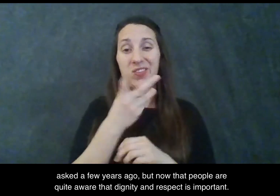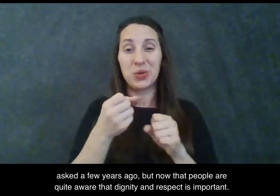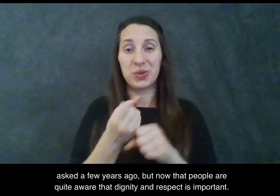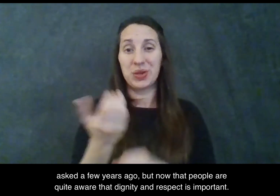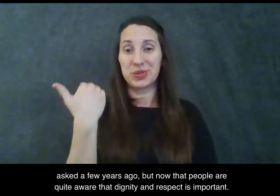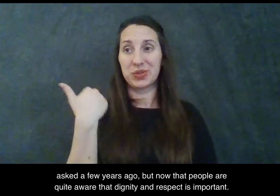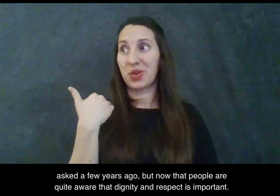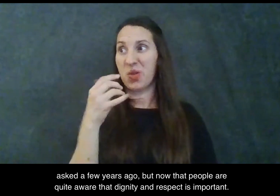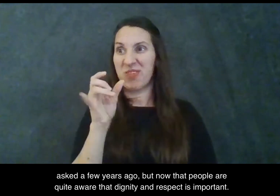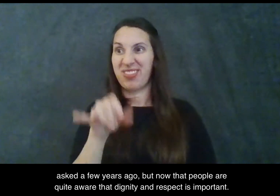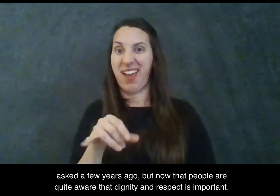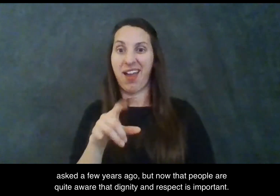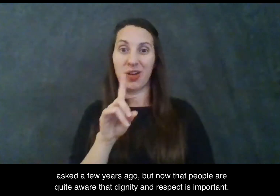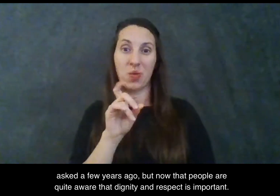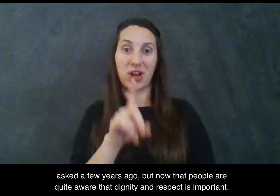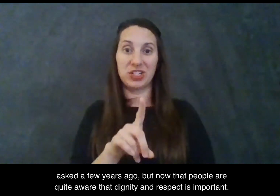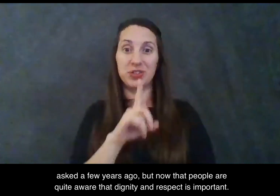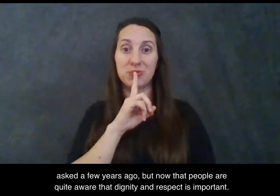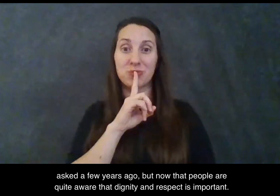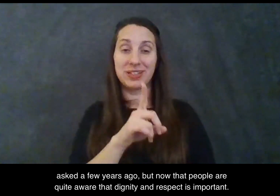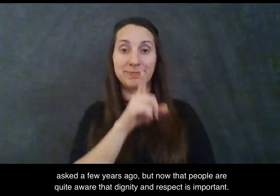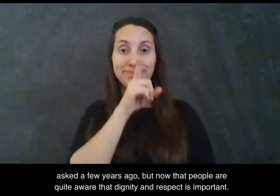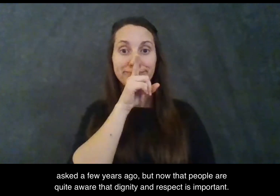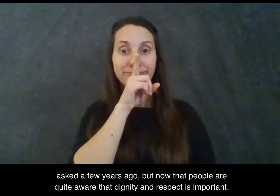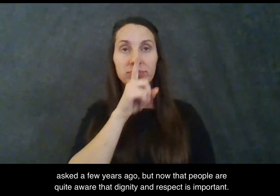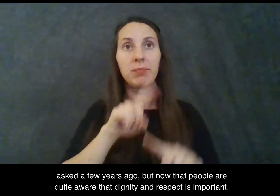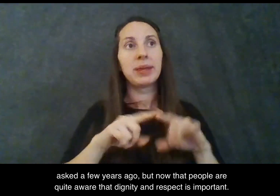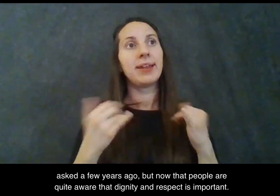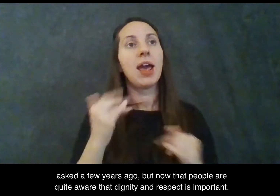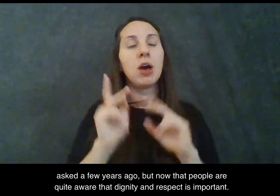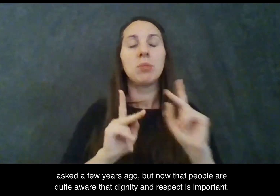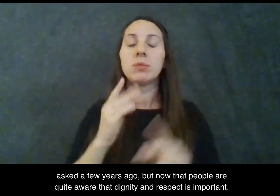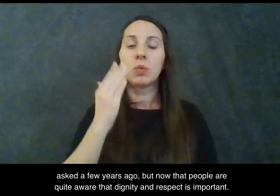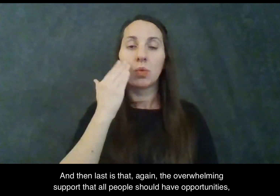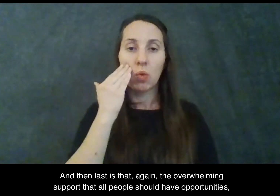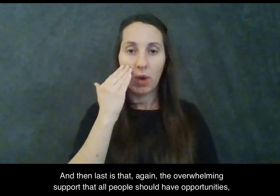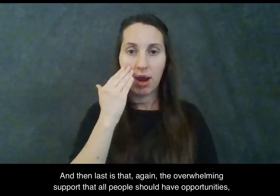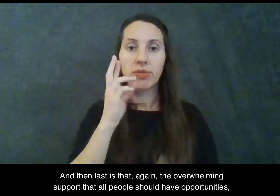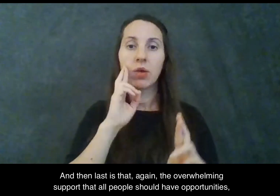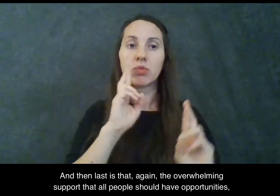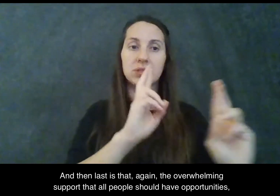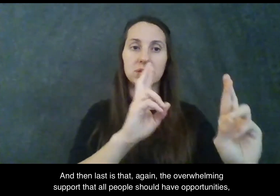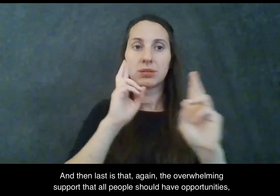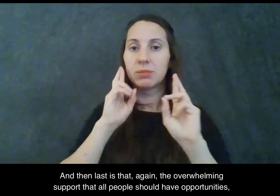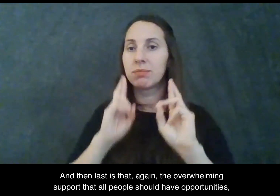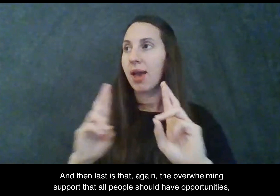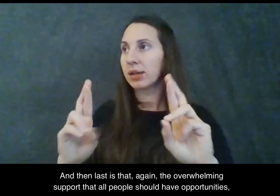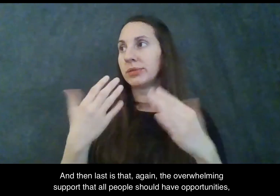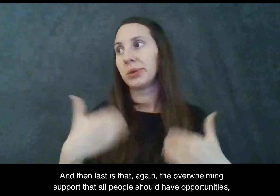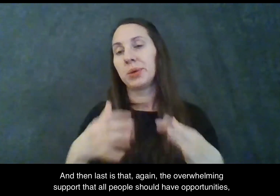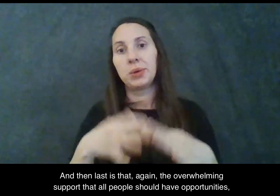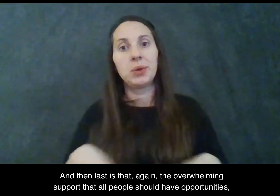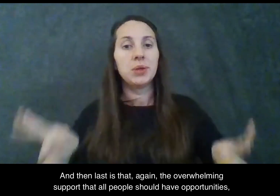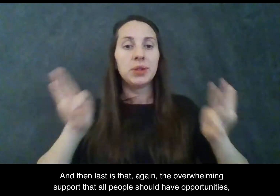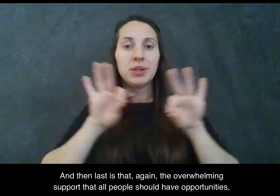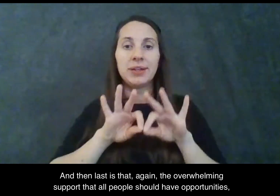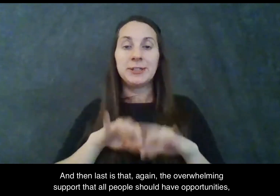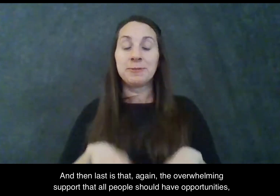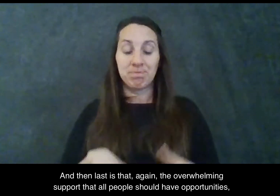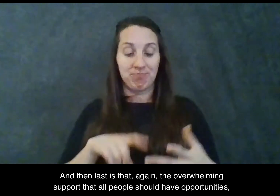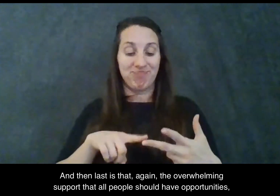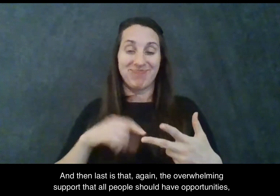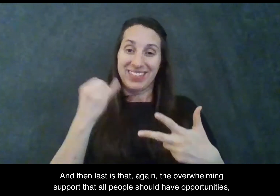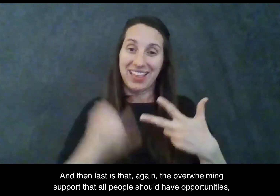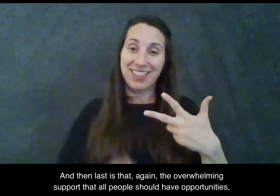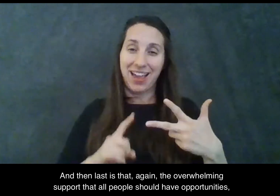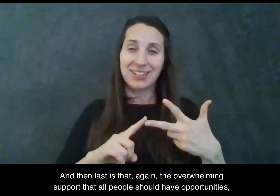But now the people are quite aware that dignity and respect is important. And then last is that again, the overwhelming